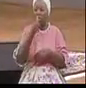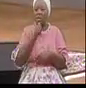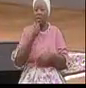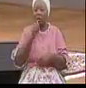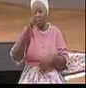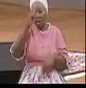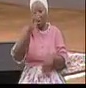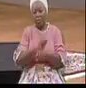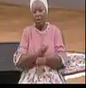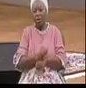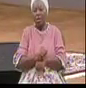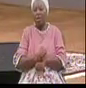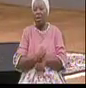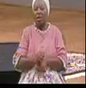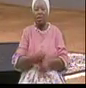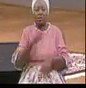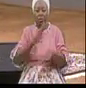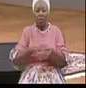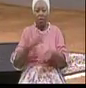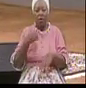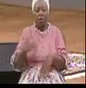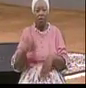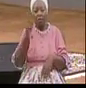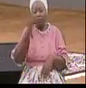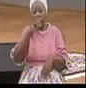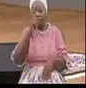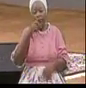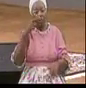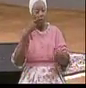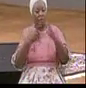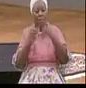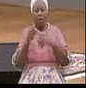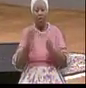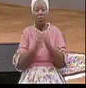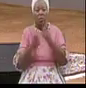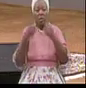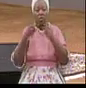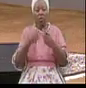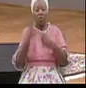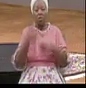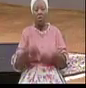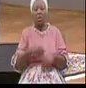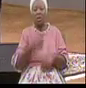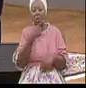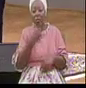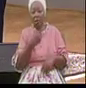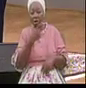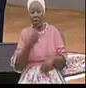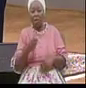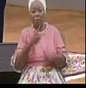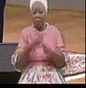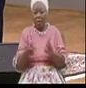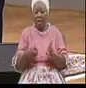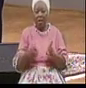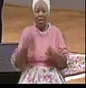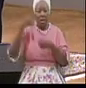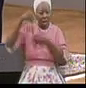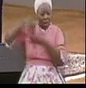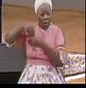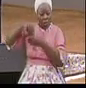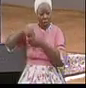Beware of false prophets which come to you in sheep's clothing, but